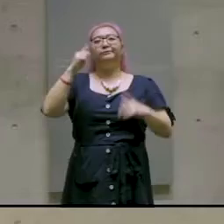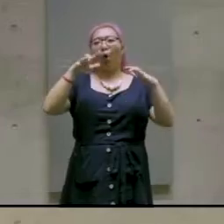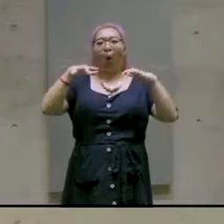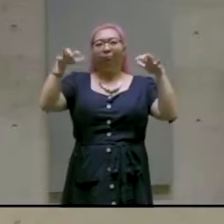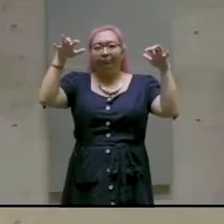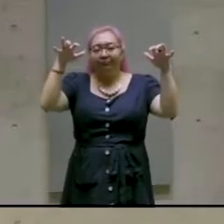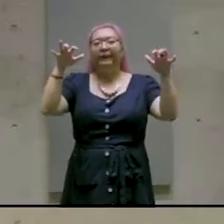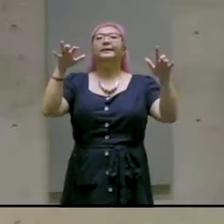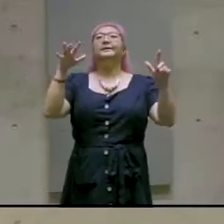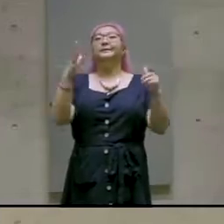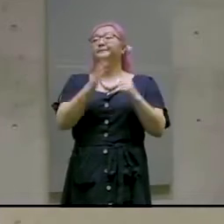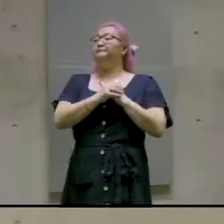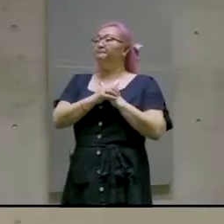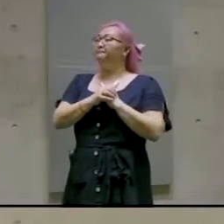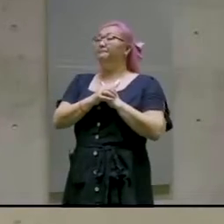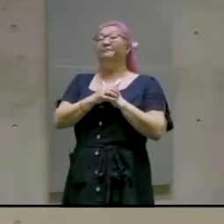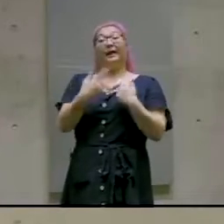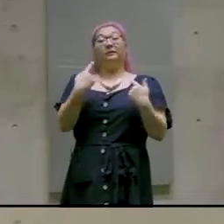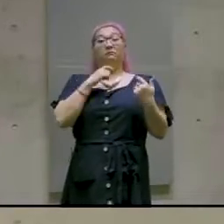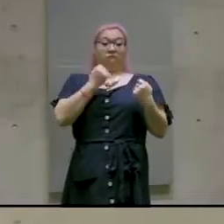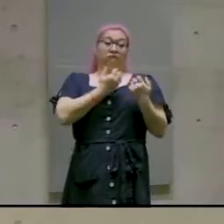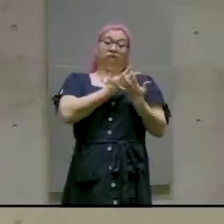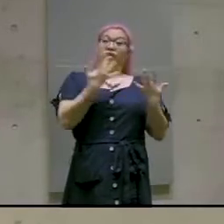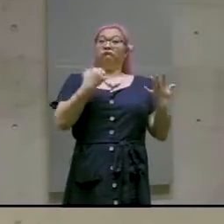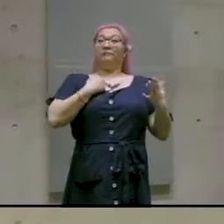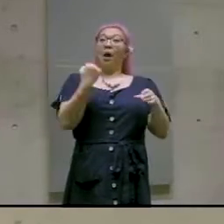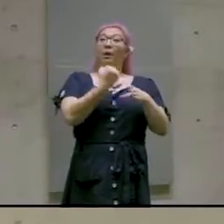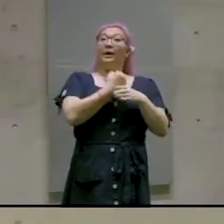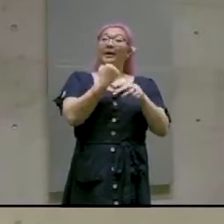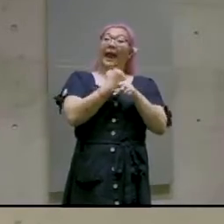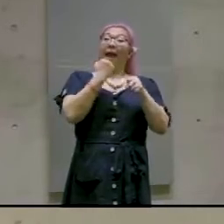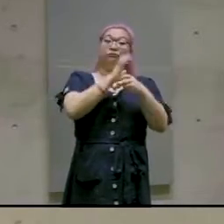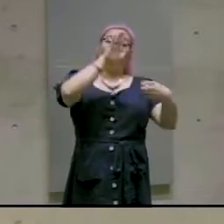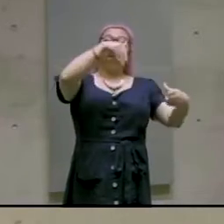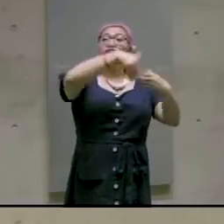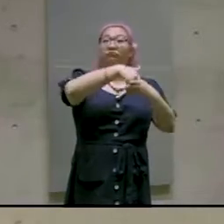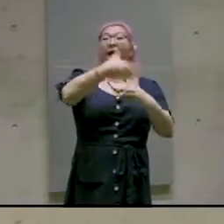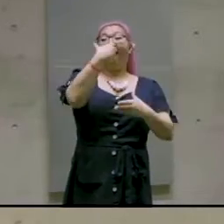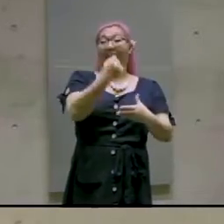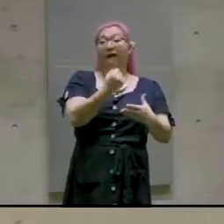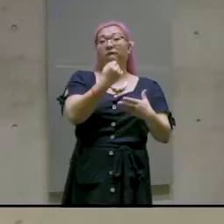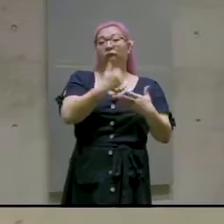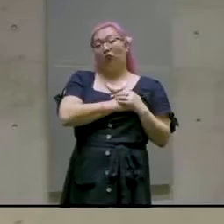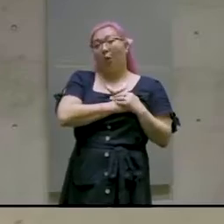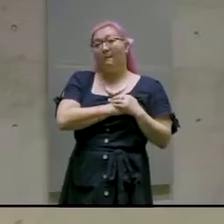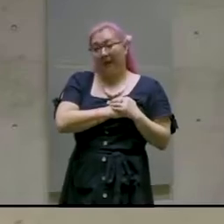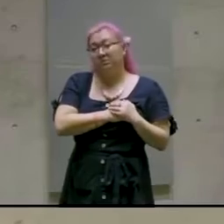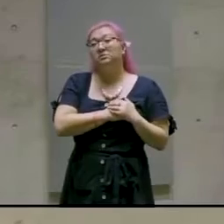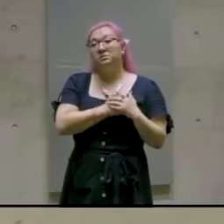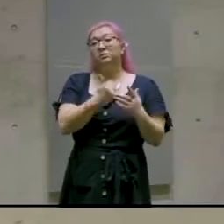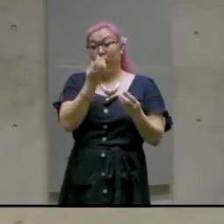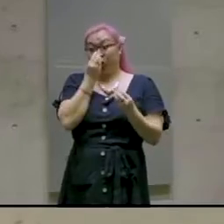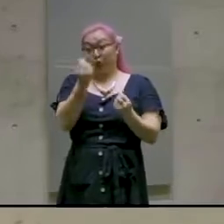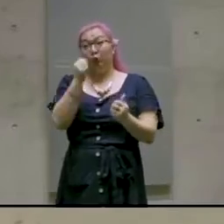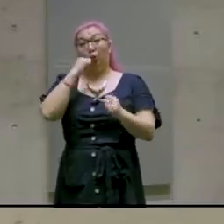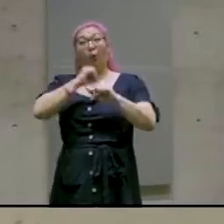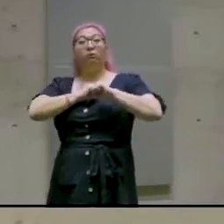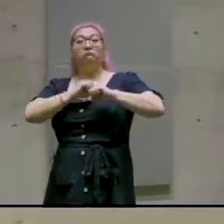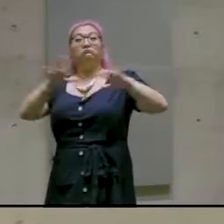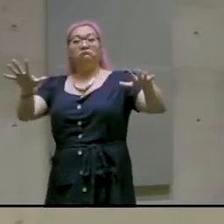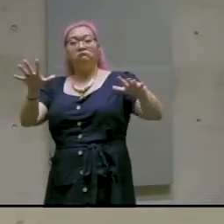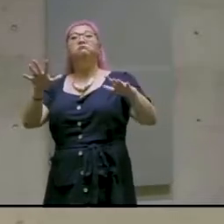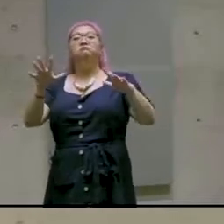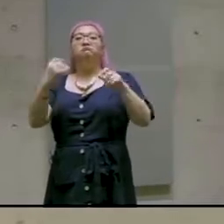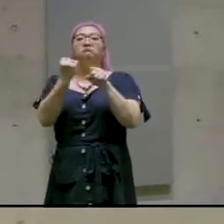of our titles, and we're doing a kind of visual novel coming out soon in which it's very much foregrounded as an element. Before we begin, I would